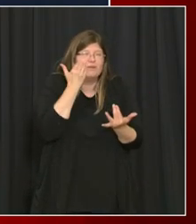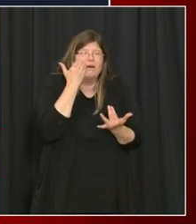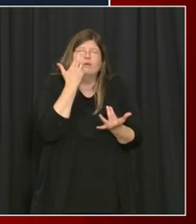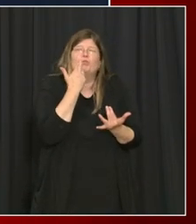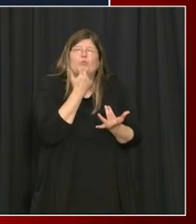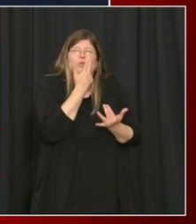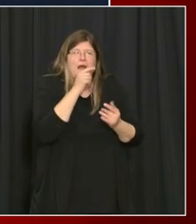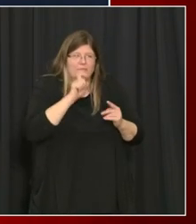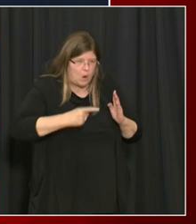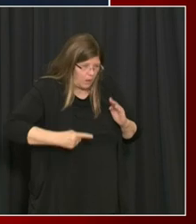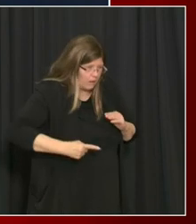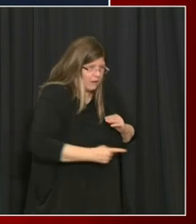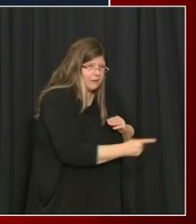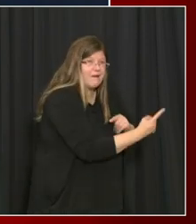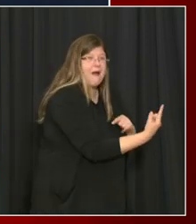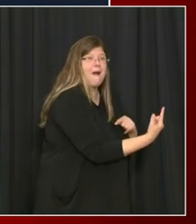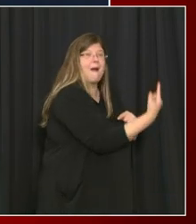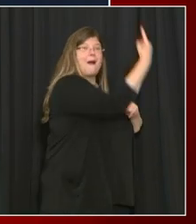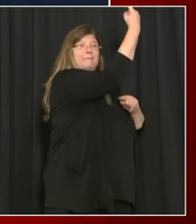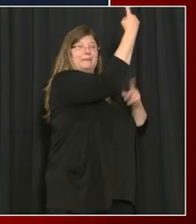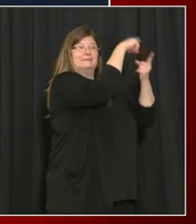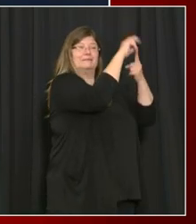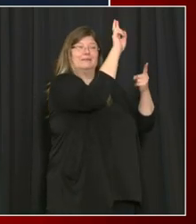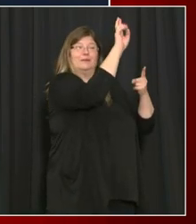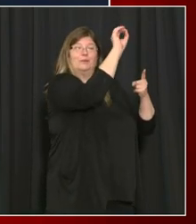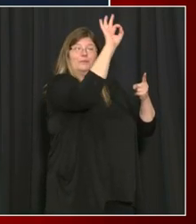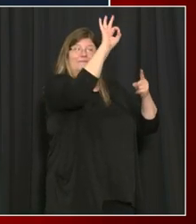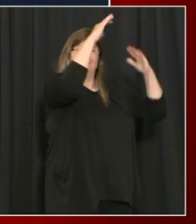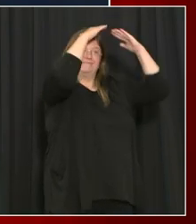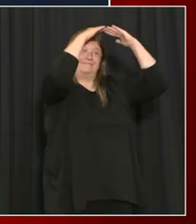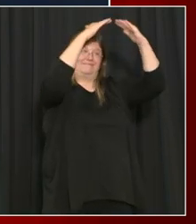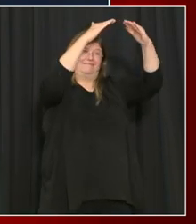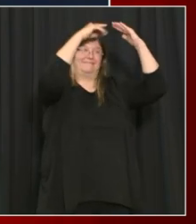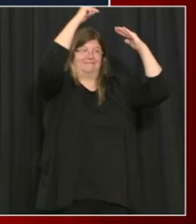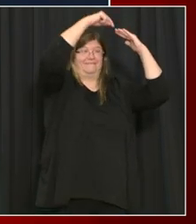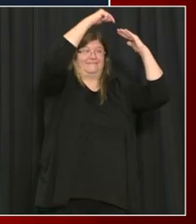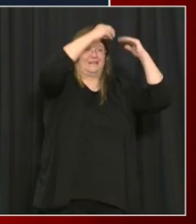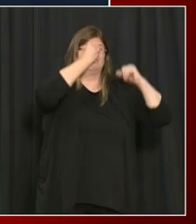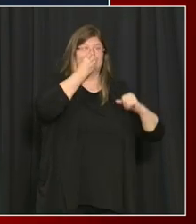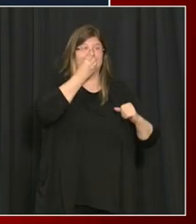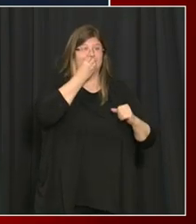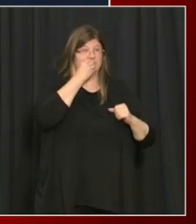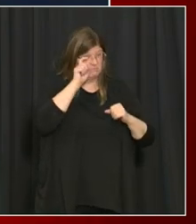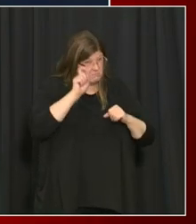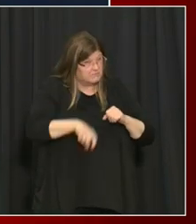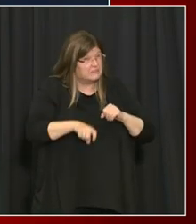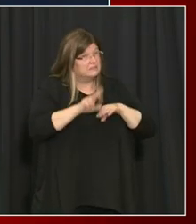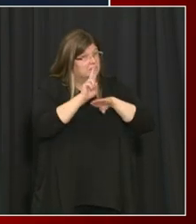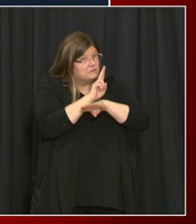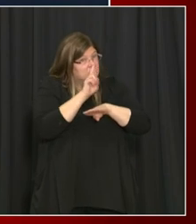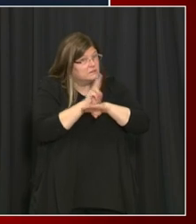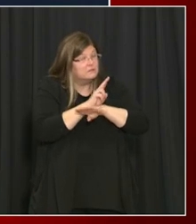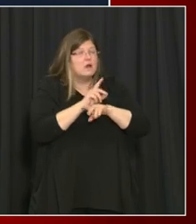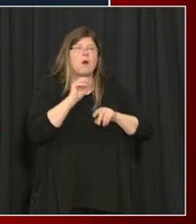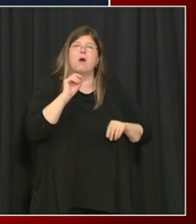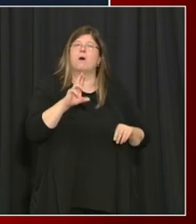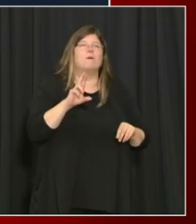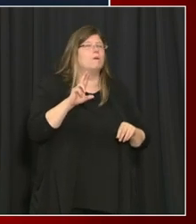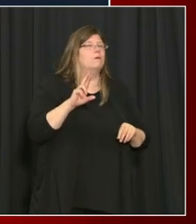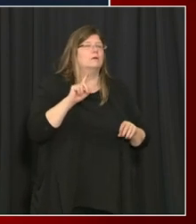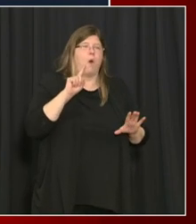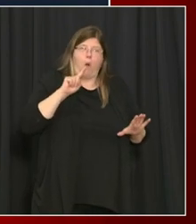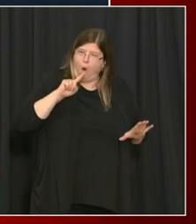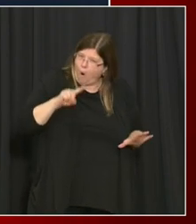to get there, can those restaurants utilize that outdoor space, or is it only sidewalk space